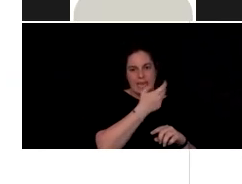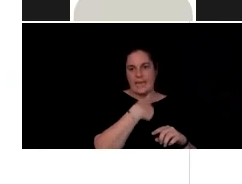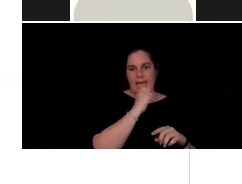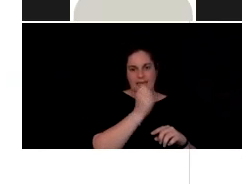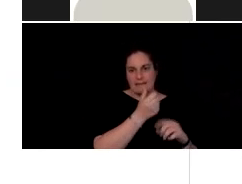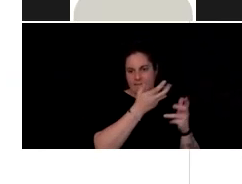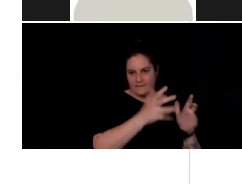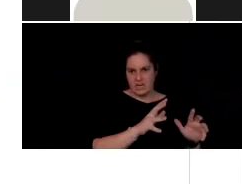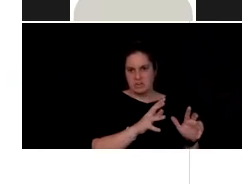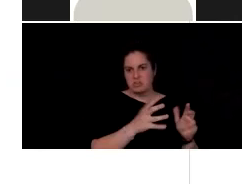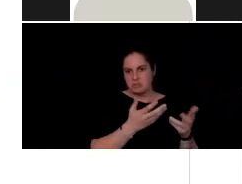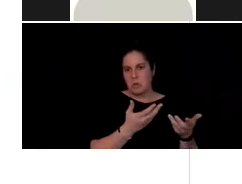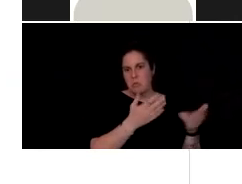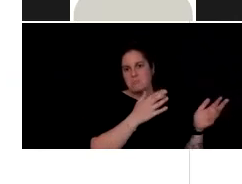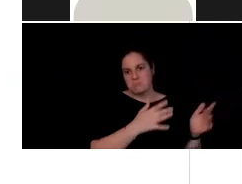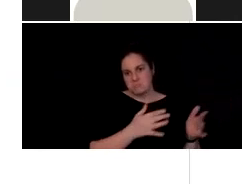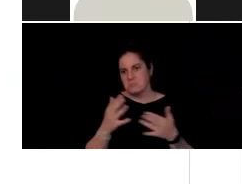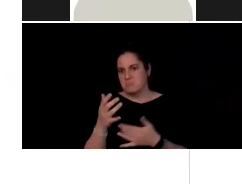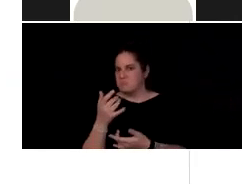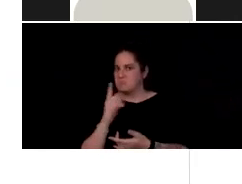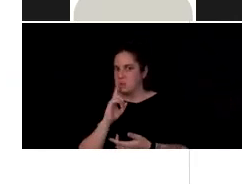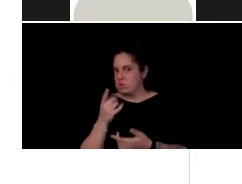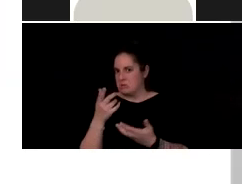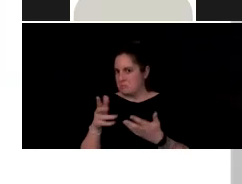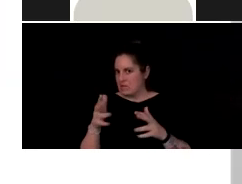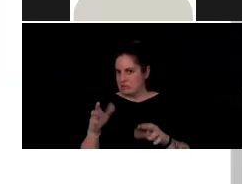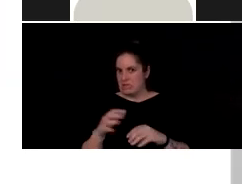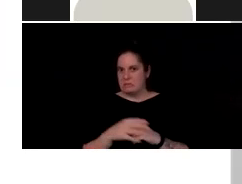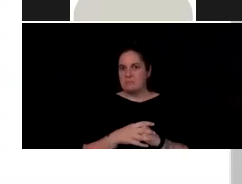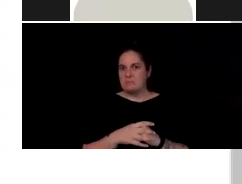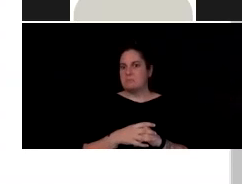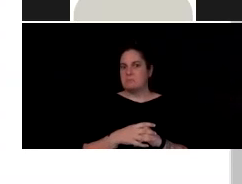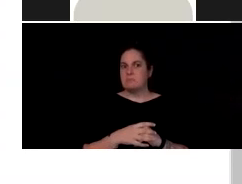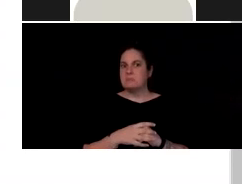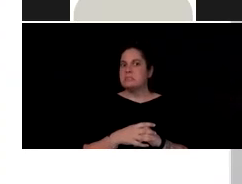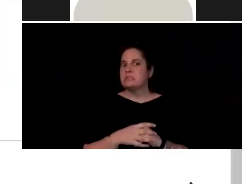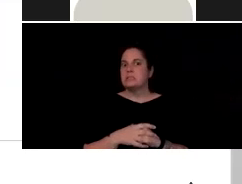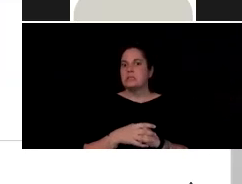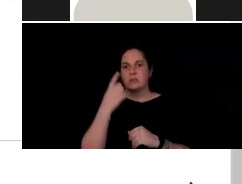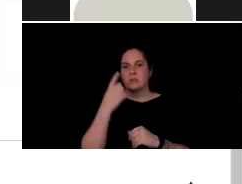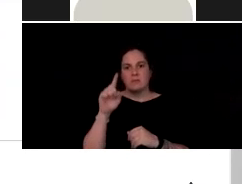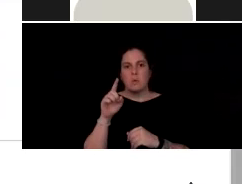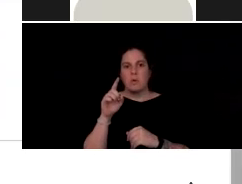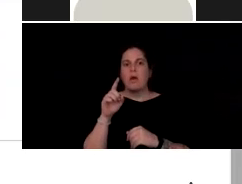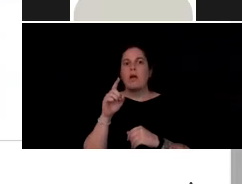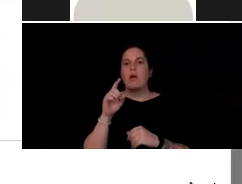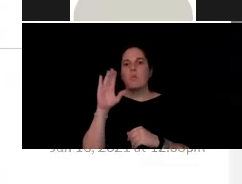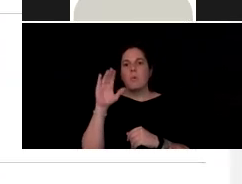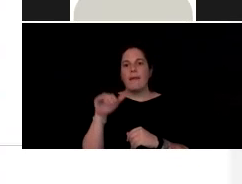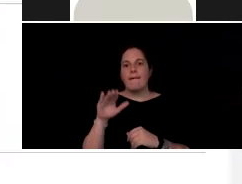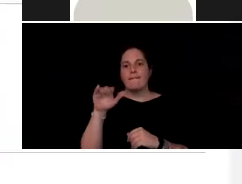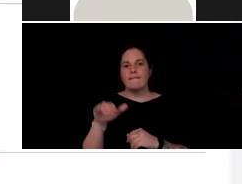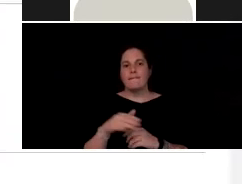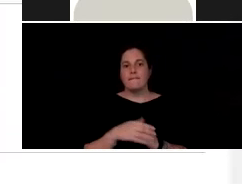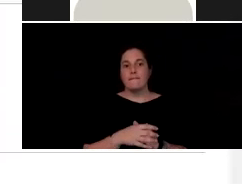okay? So I'll close this. Now,